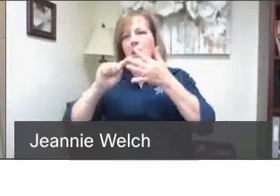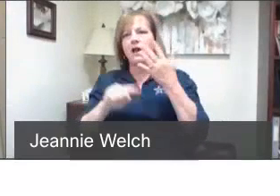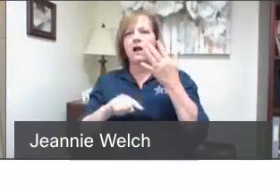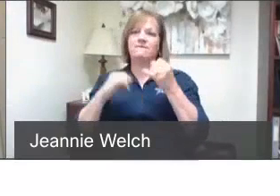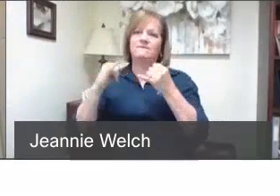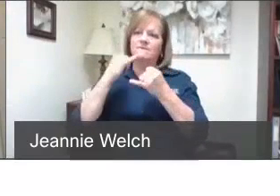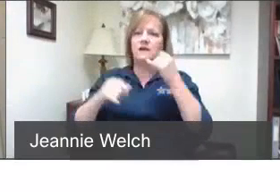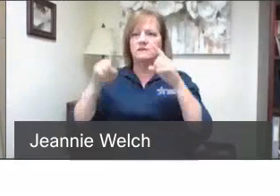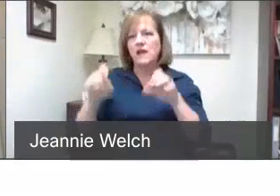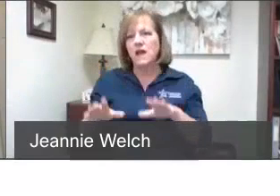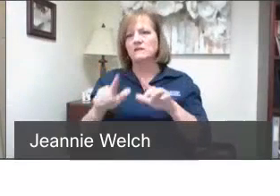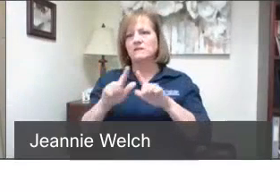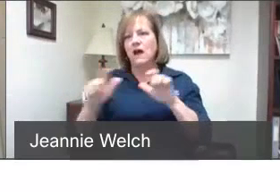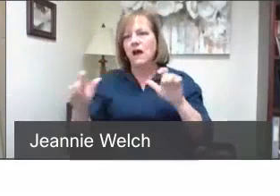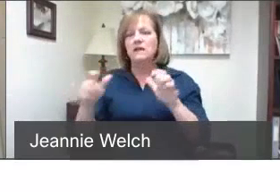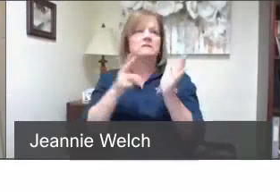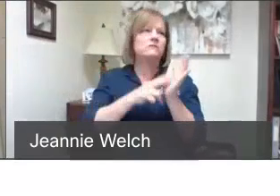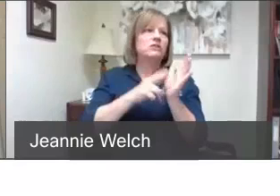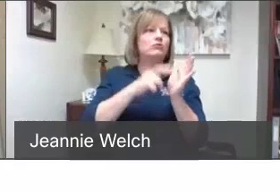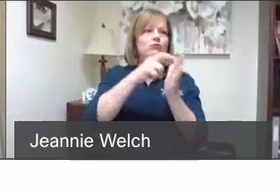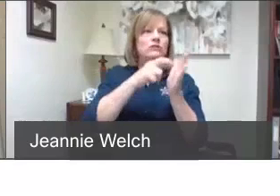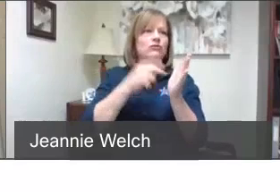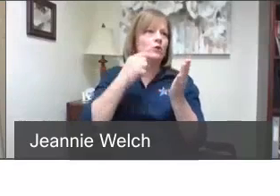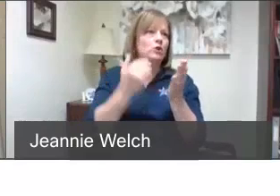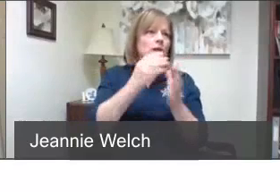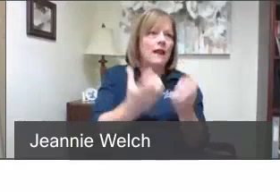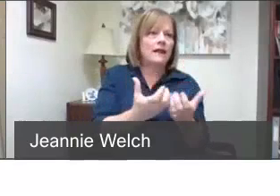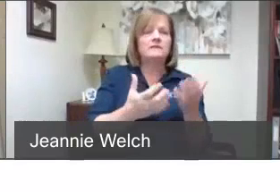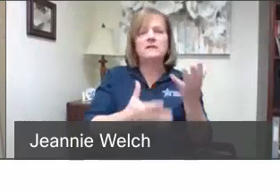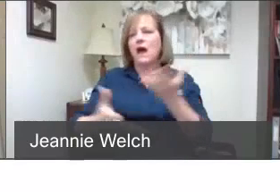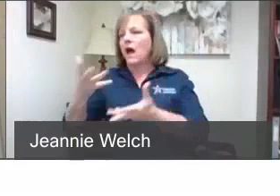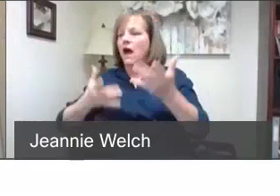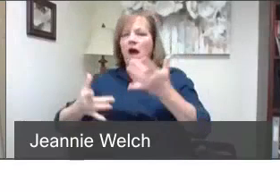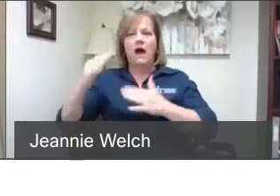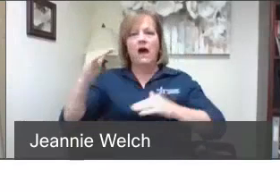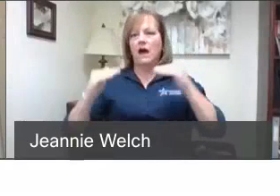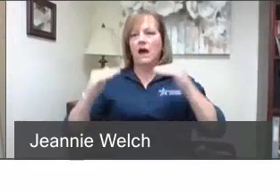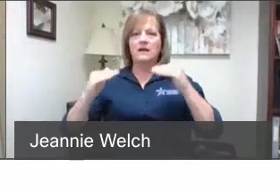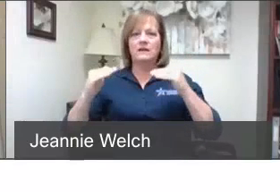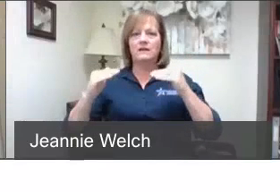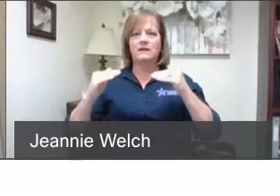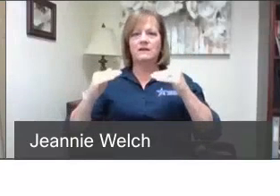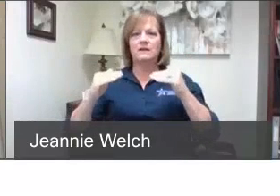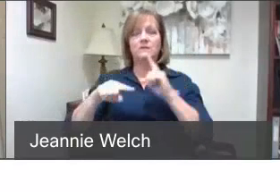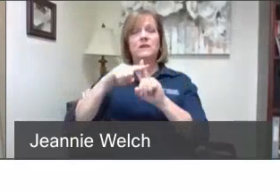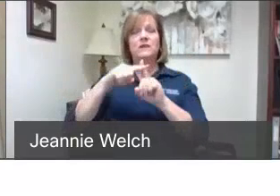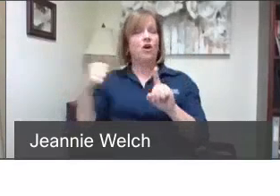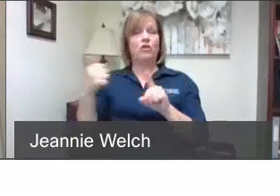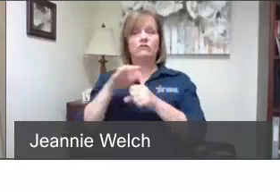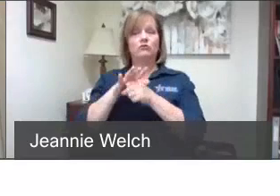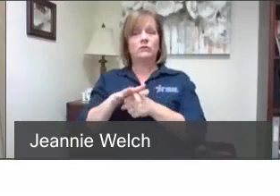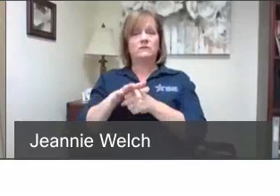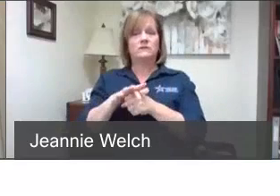sign up for other classes, all of those things. It also help you manage other stresses like your